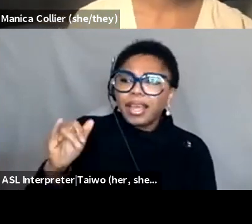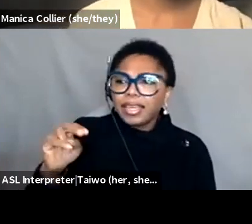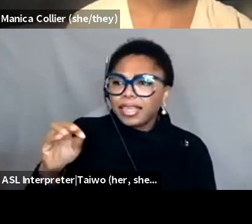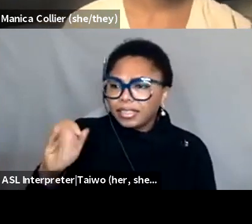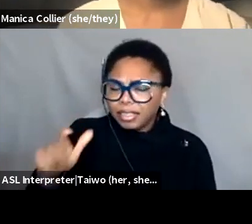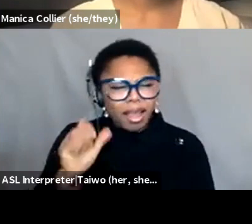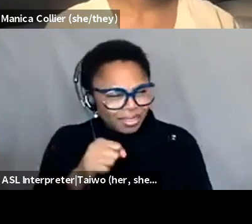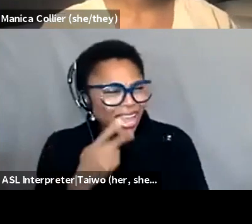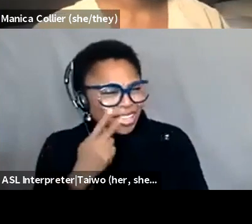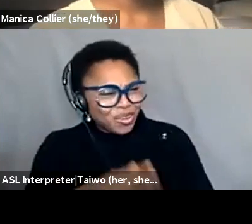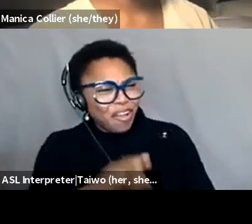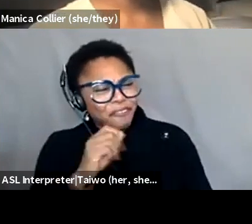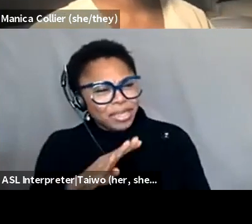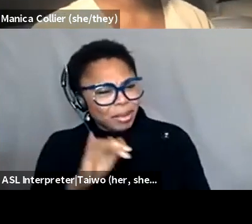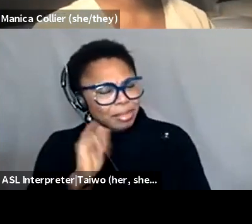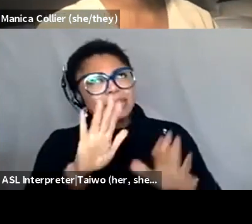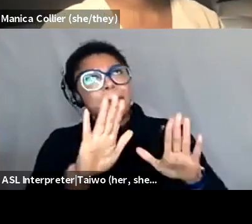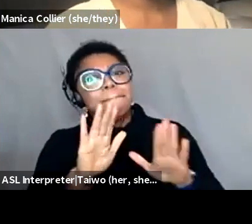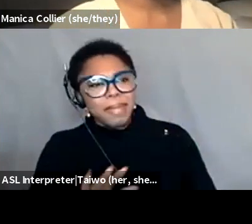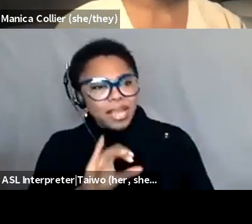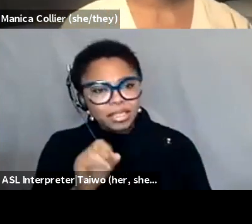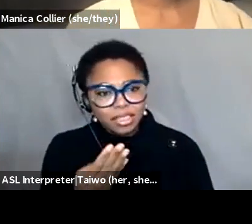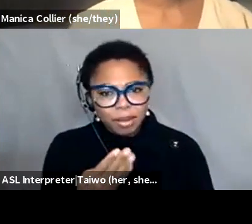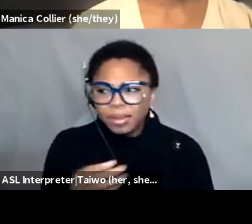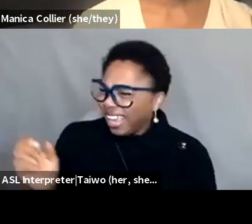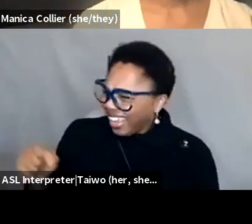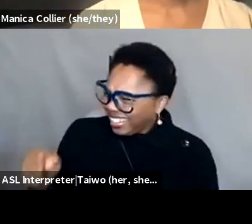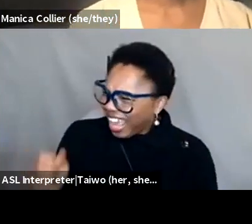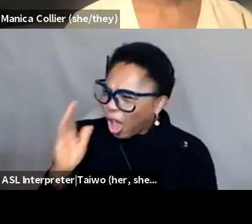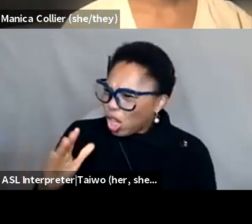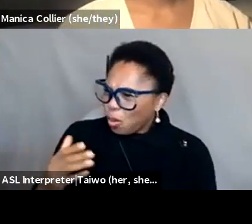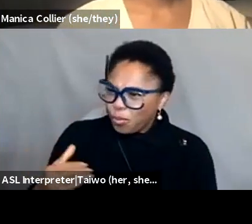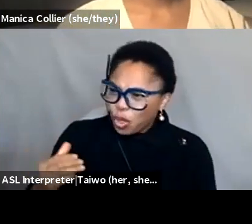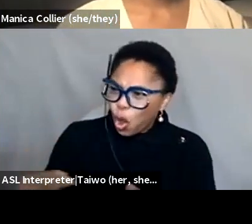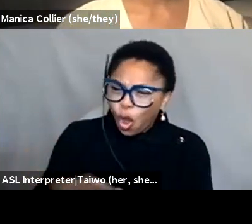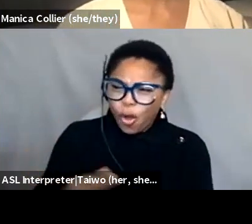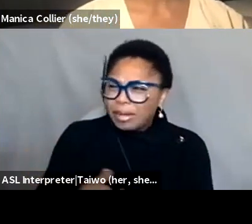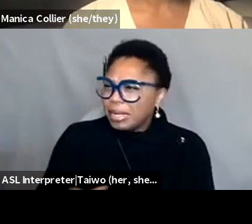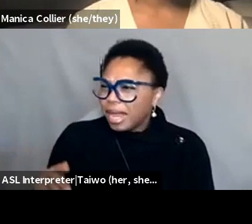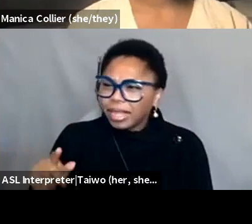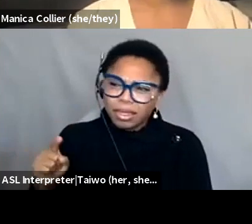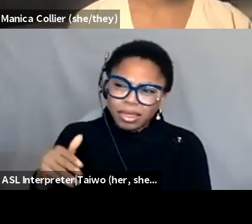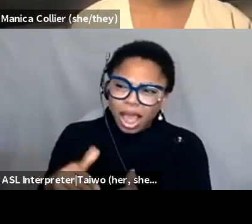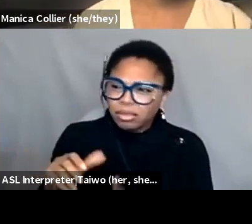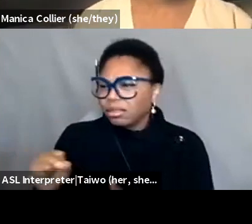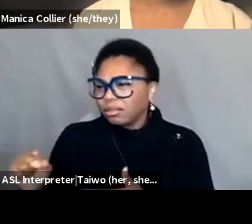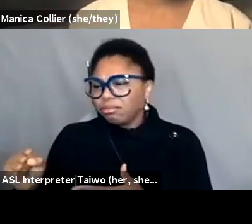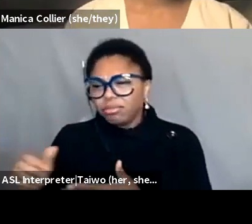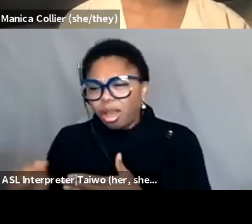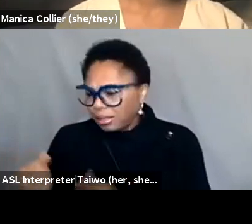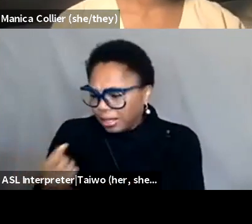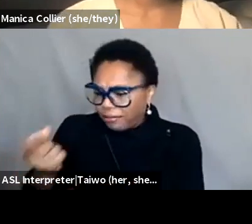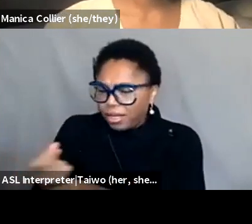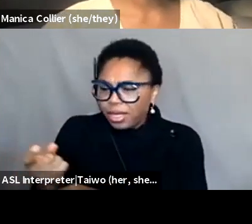Facebook. That sounds like the most amazing job. Yeah, and like, he's gonna be making like six figures a year. Oh my